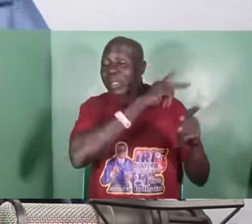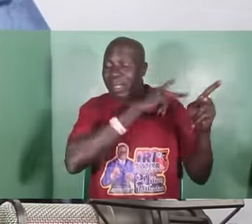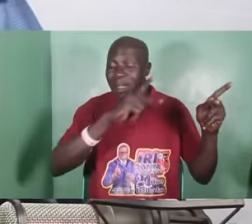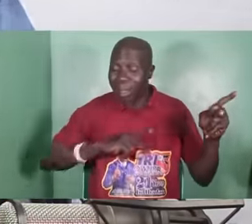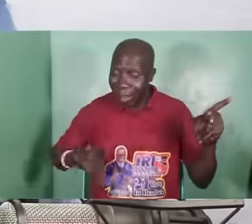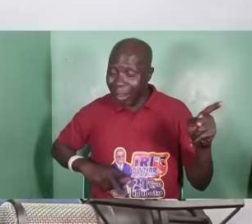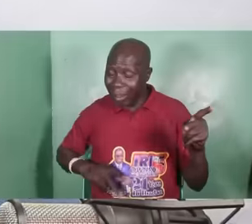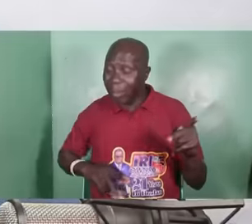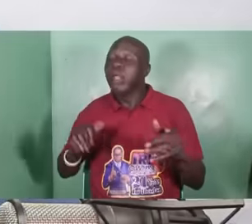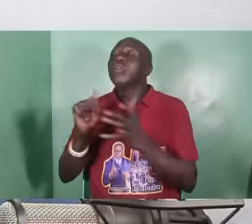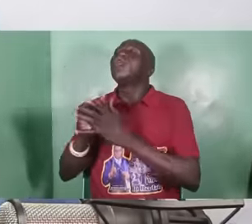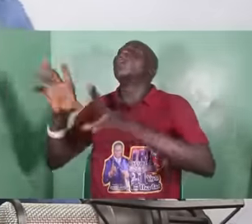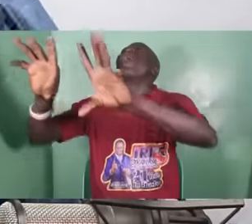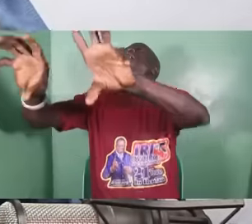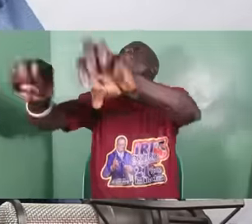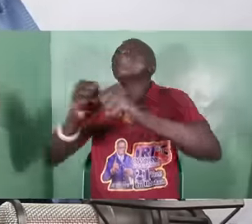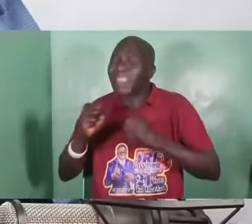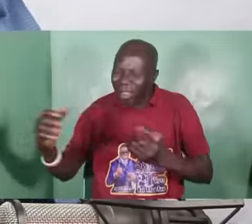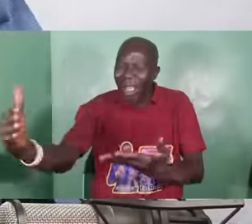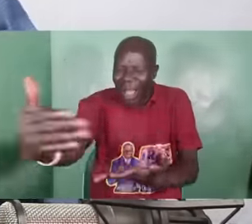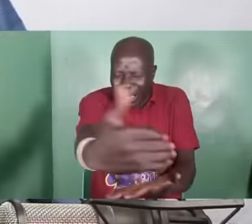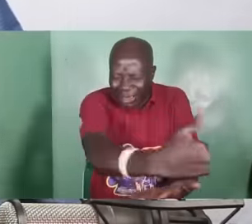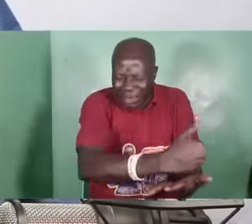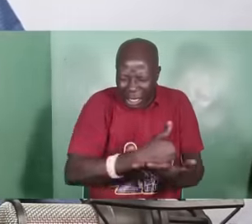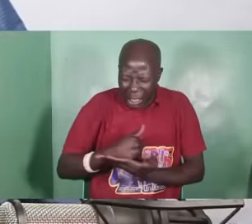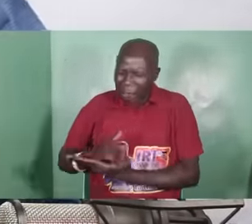ó nì ọba àwọn Arámórì. Ọba.